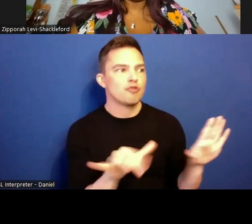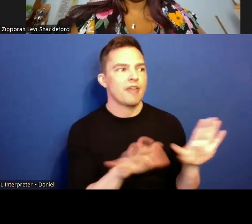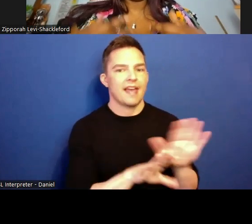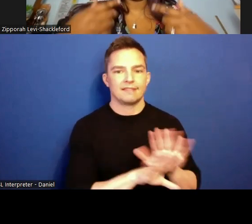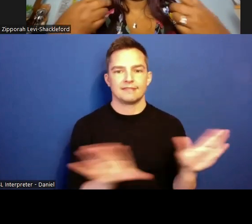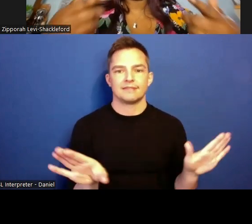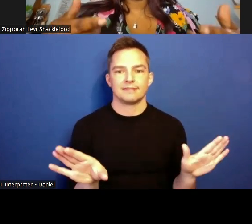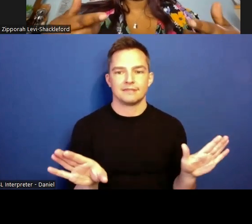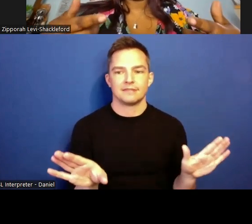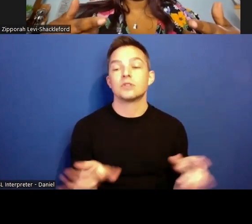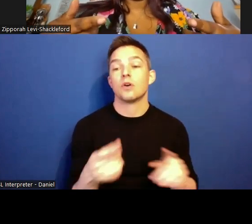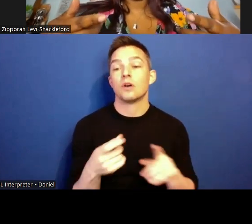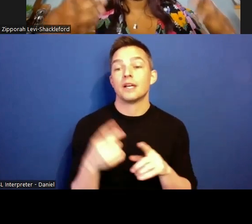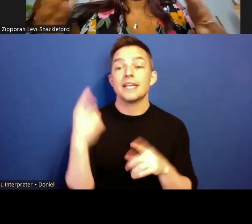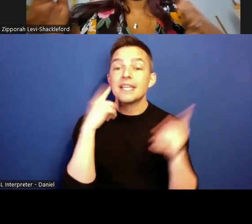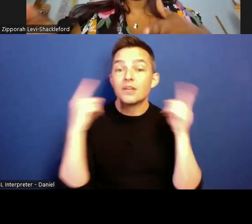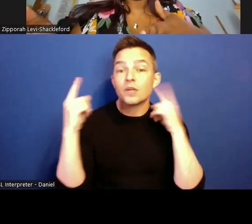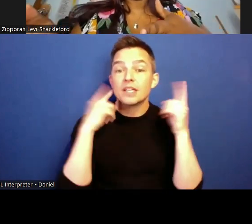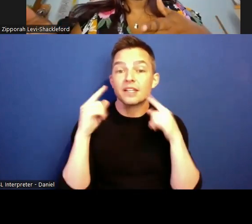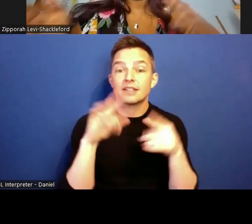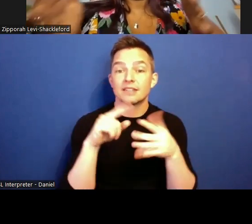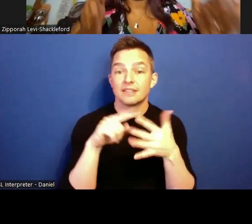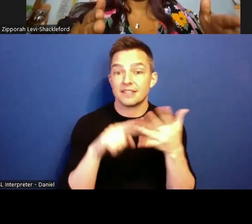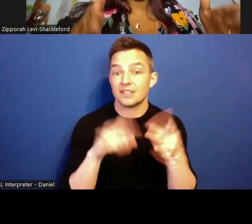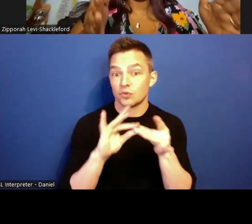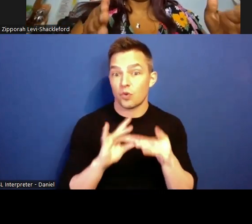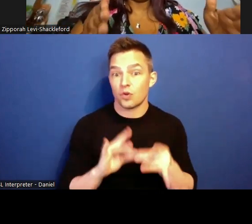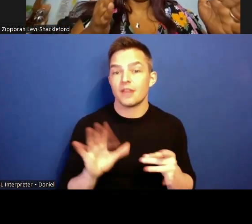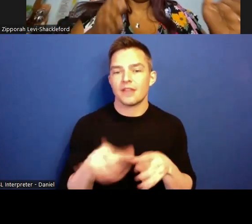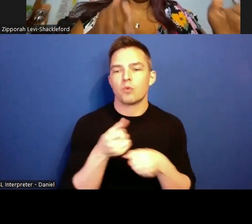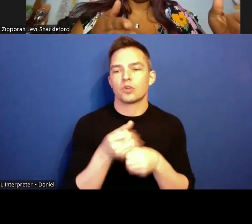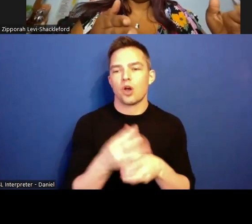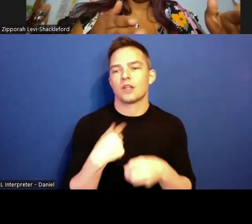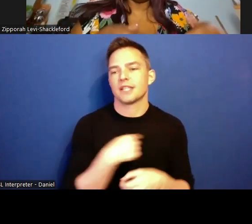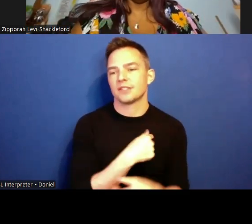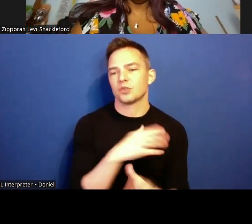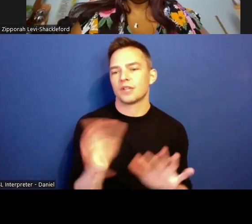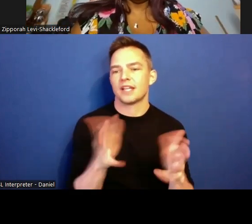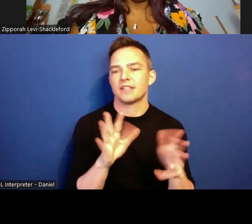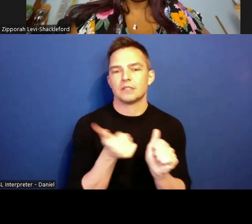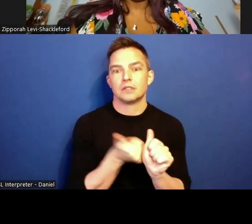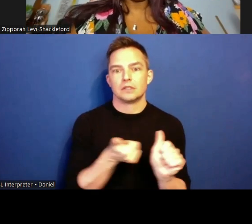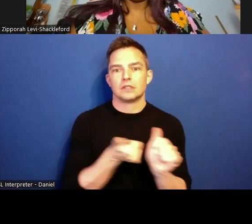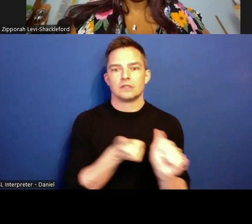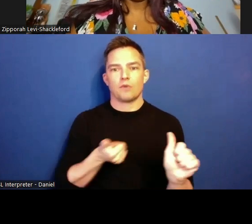So from hearing those stories, that will cause us to kind of avoid